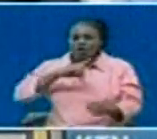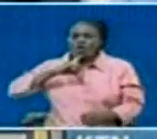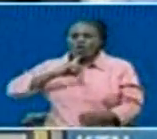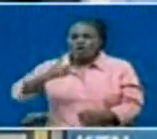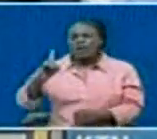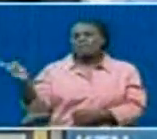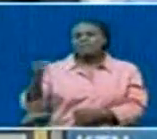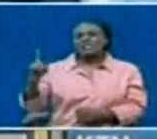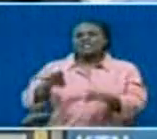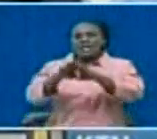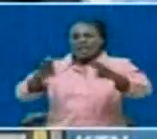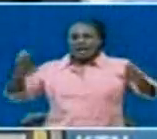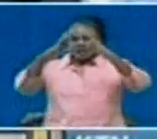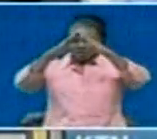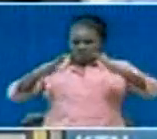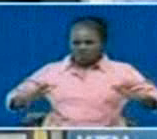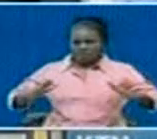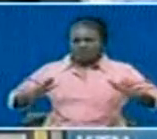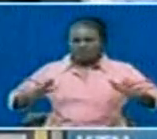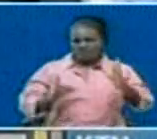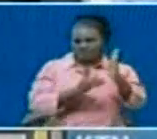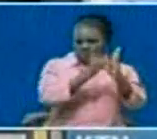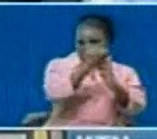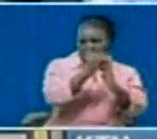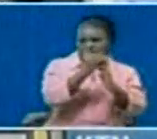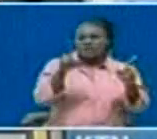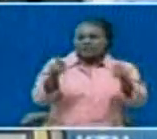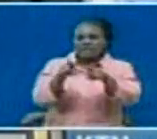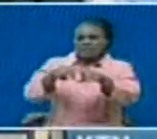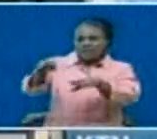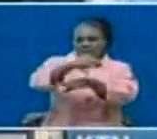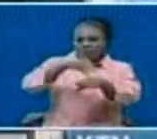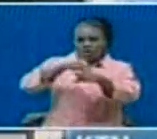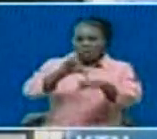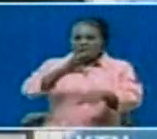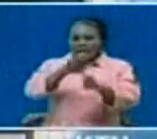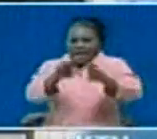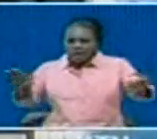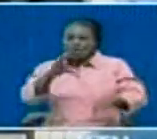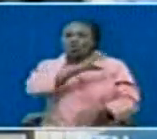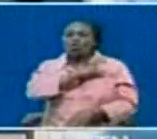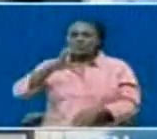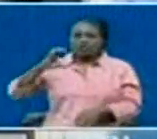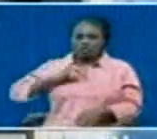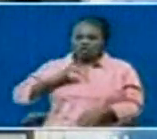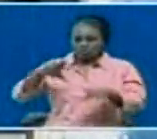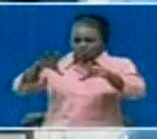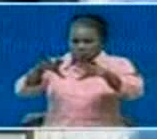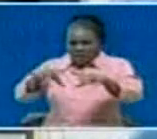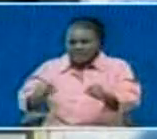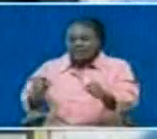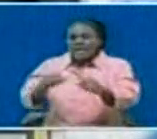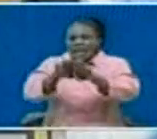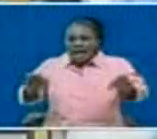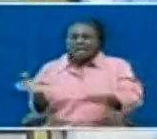Cabinet Secretary for Lands, Housing and Urban Development and the National Land Commission to revoke and repossess these land